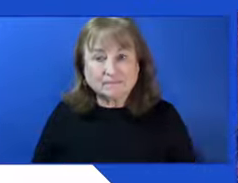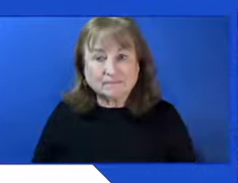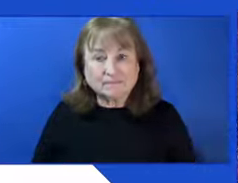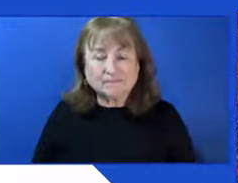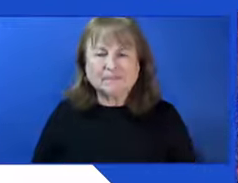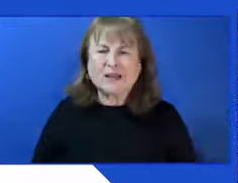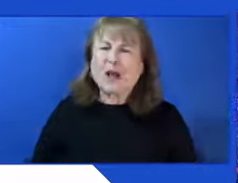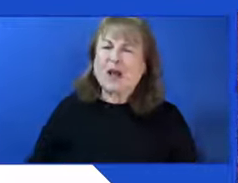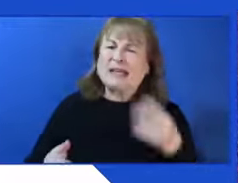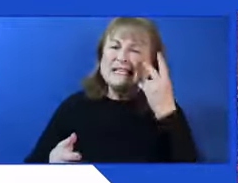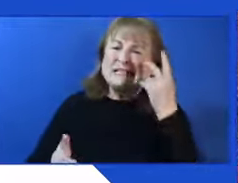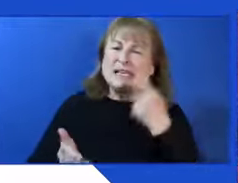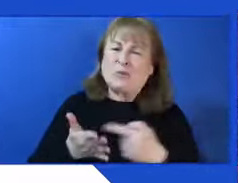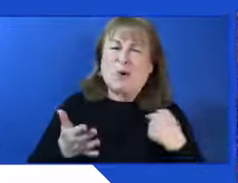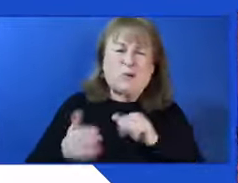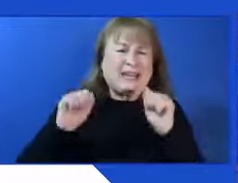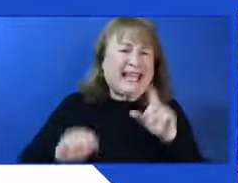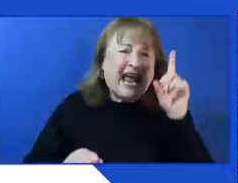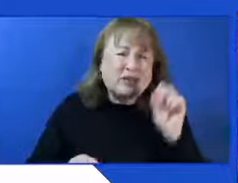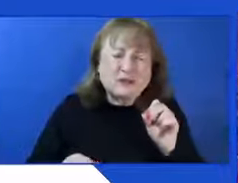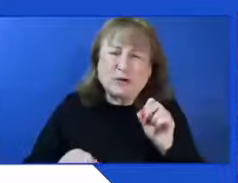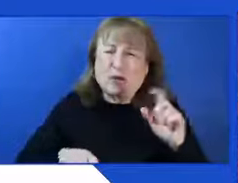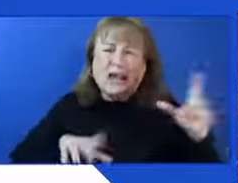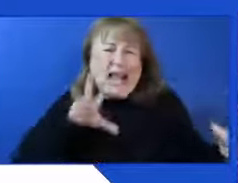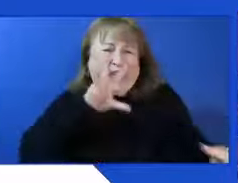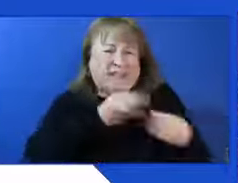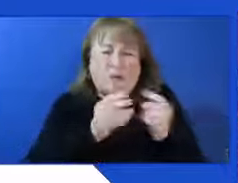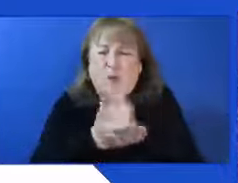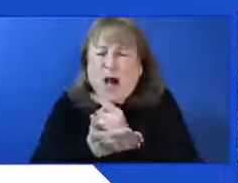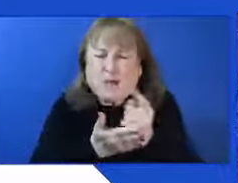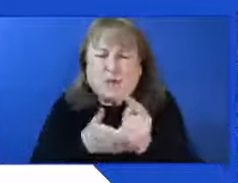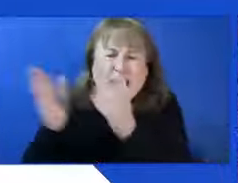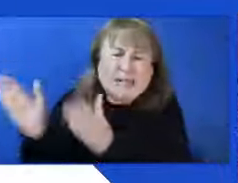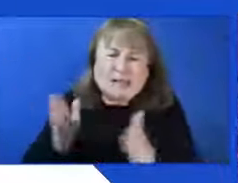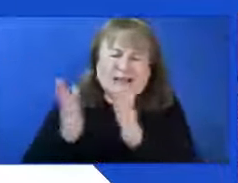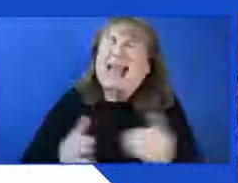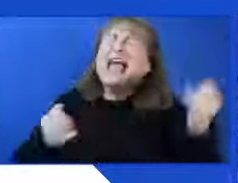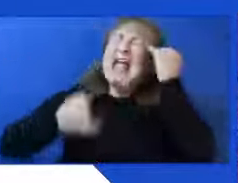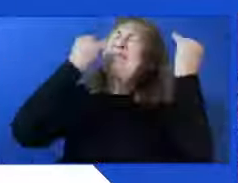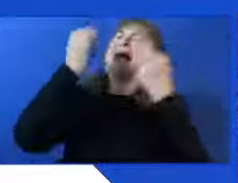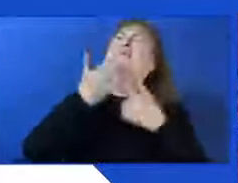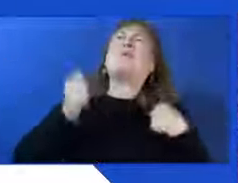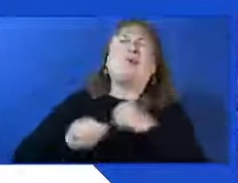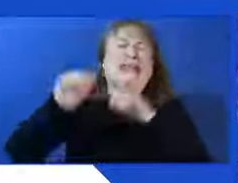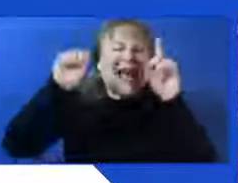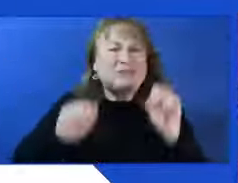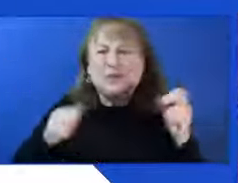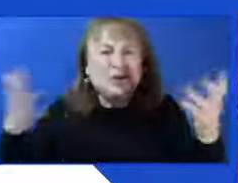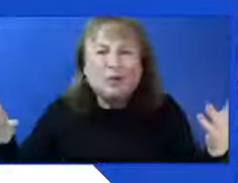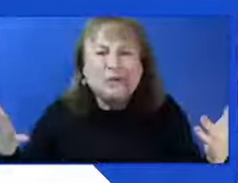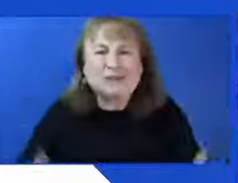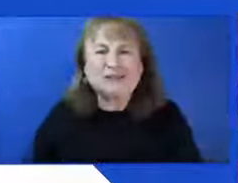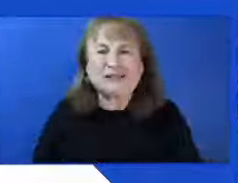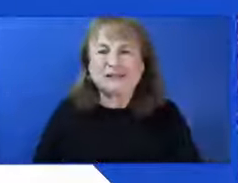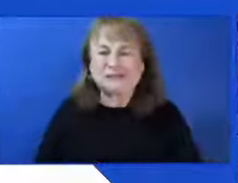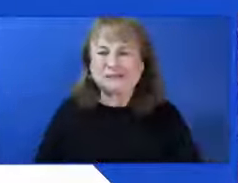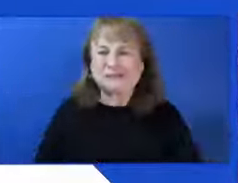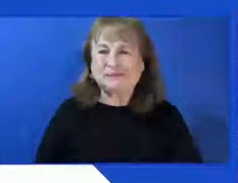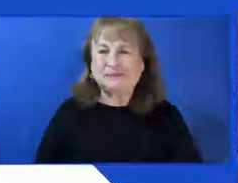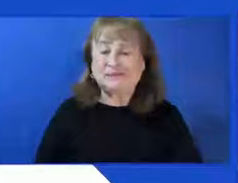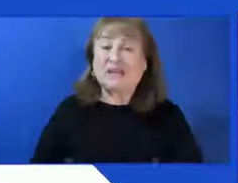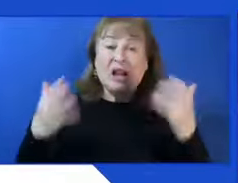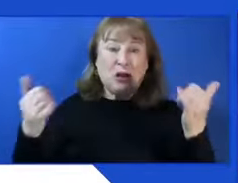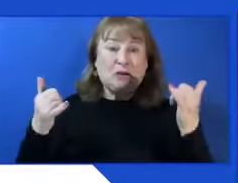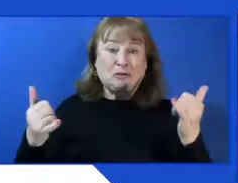Look what we can do in just over a week. Imagine what we can do.